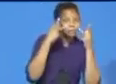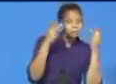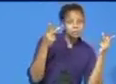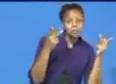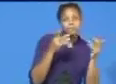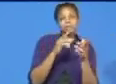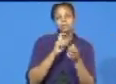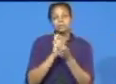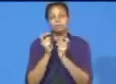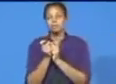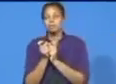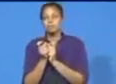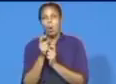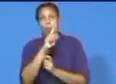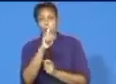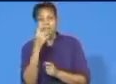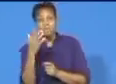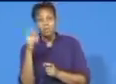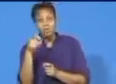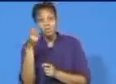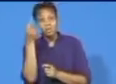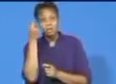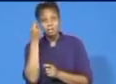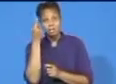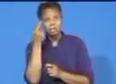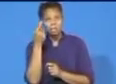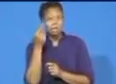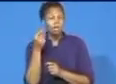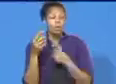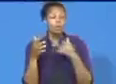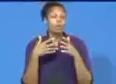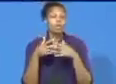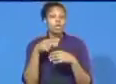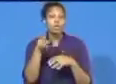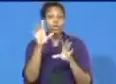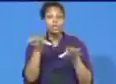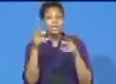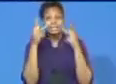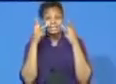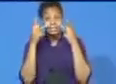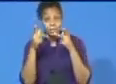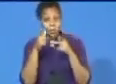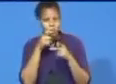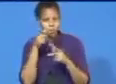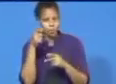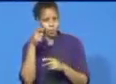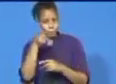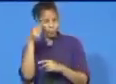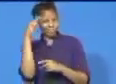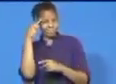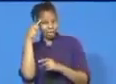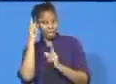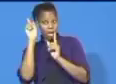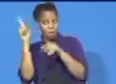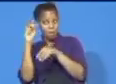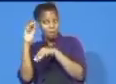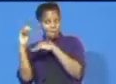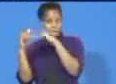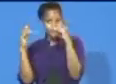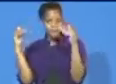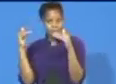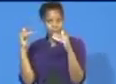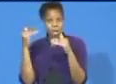understand. Whether you can see the ones who you think going to heaven, or you can't see the ones who